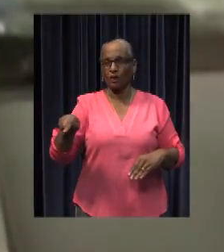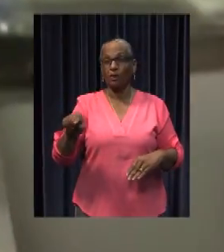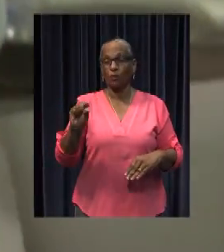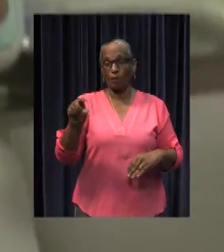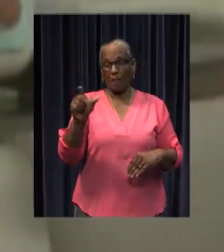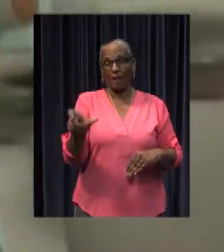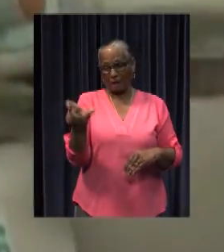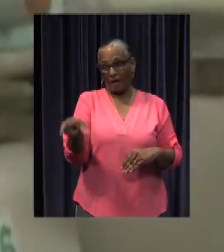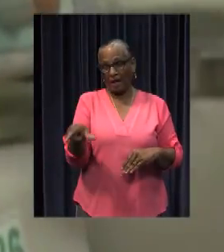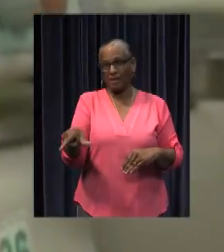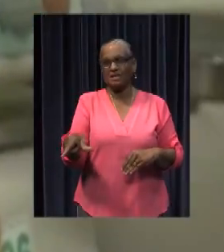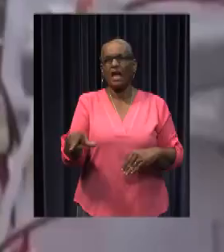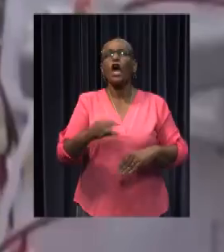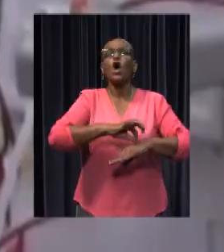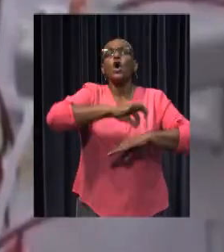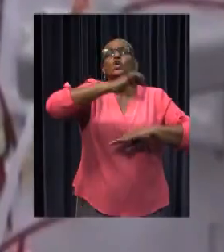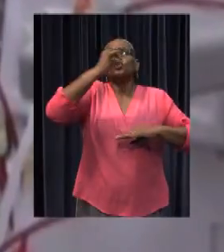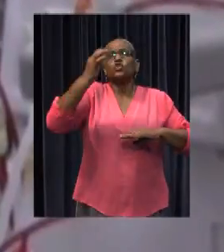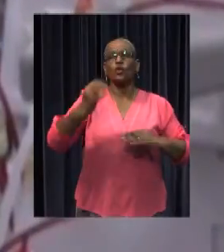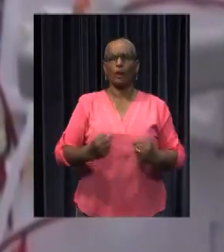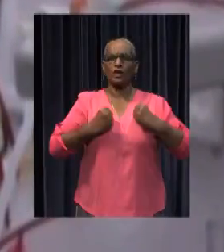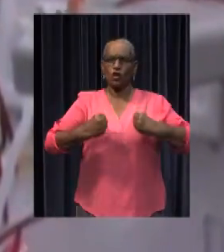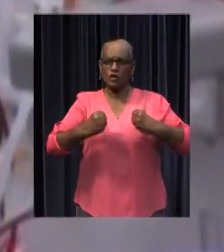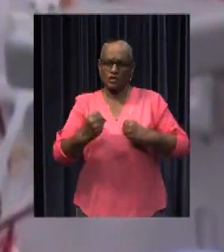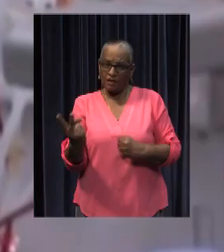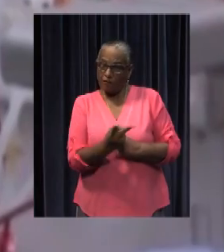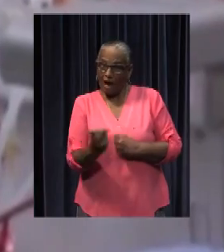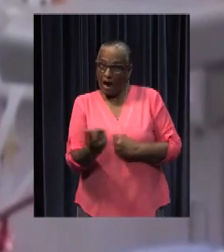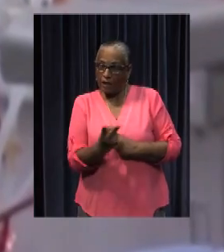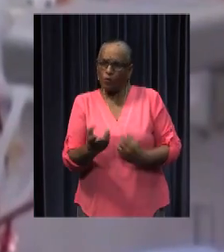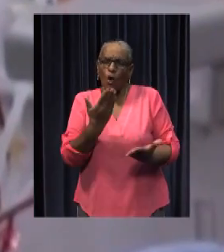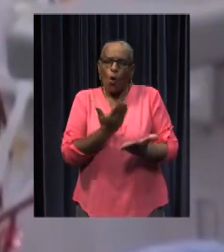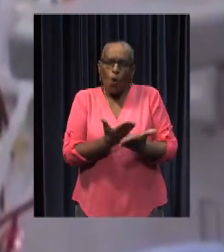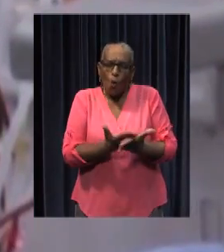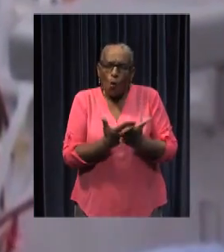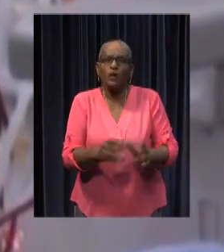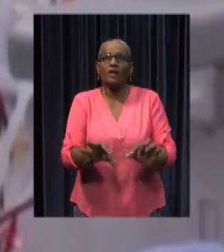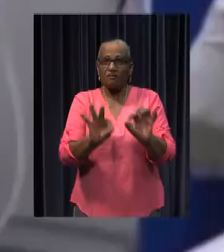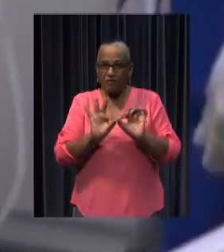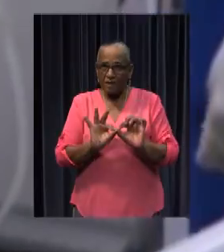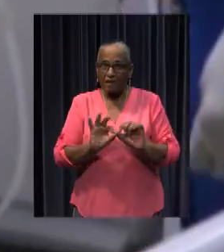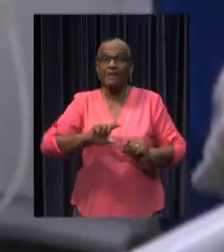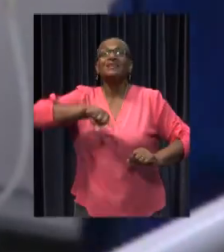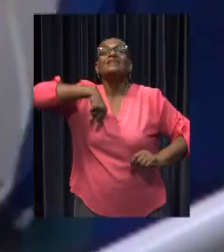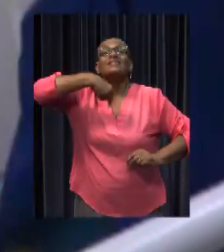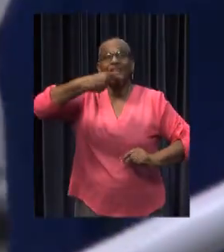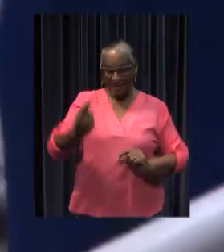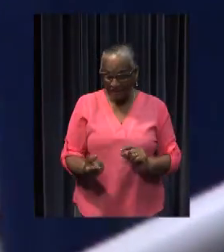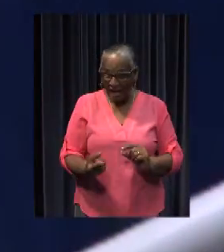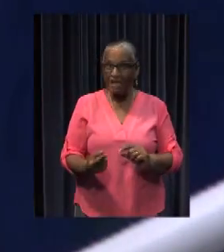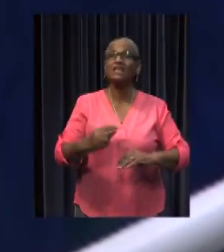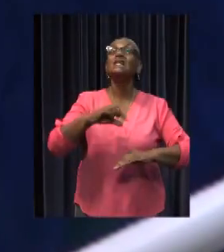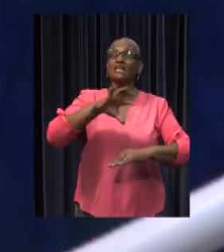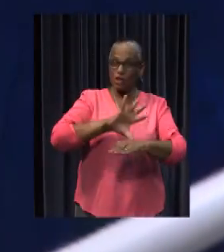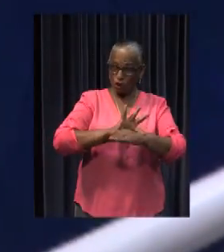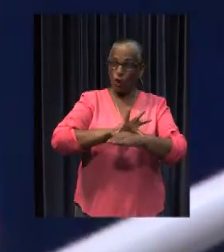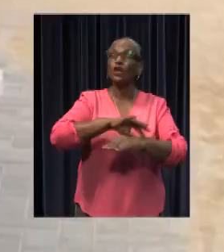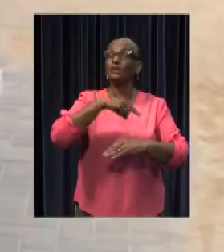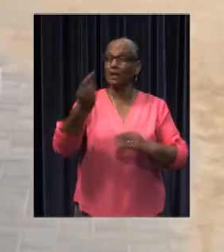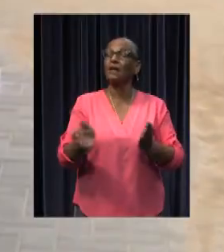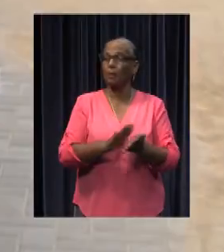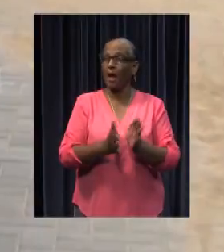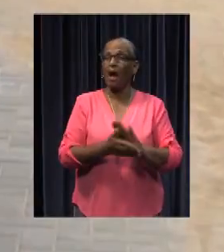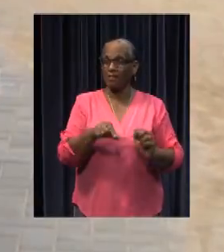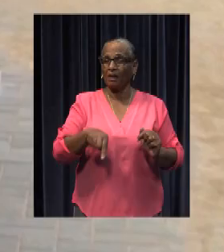patients and donors. Gopal Rai indicates that the health condition of both parties should be good to proceed to this